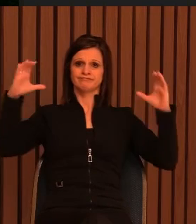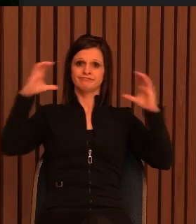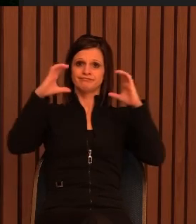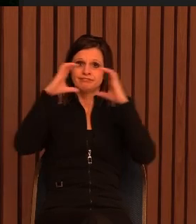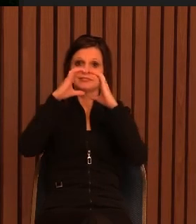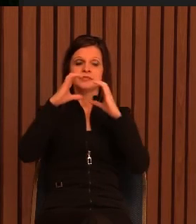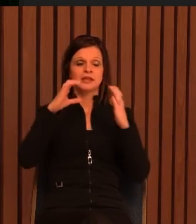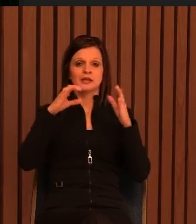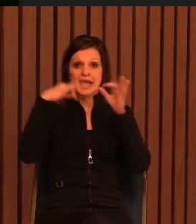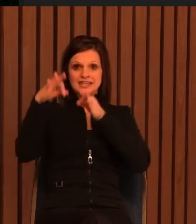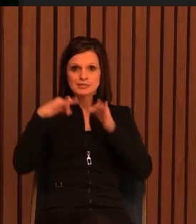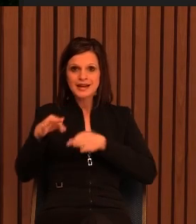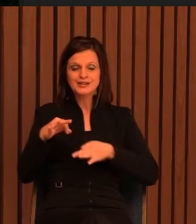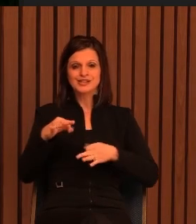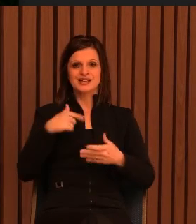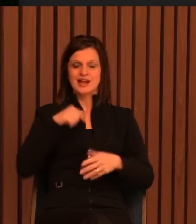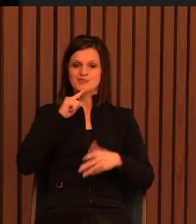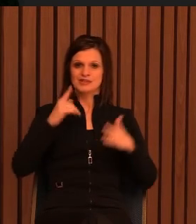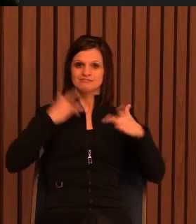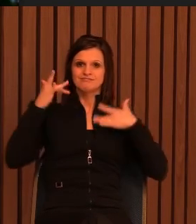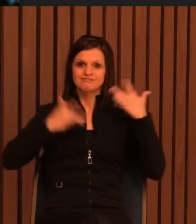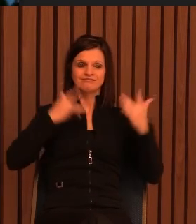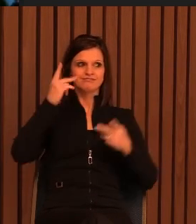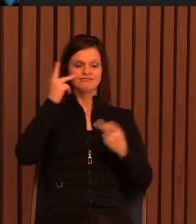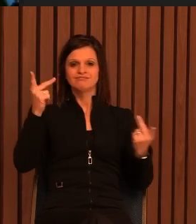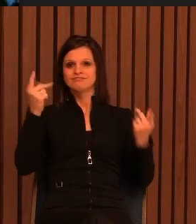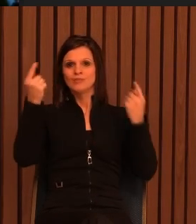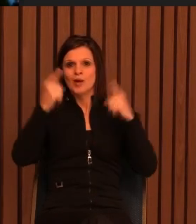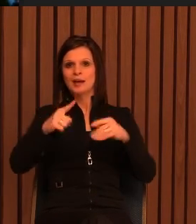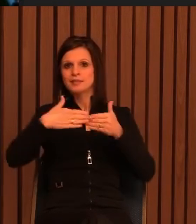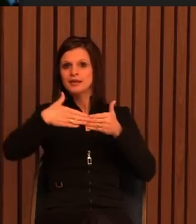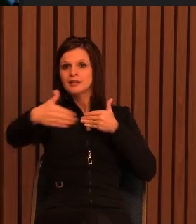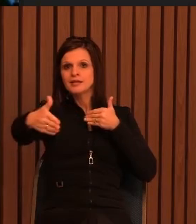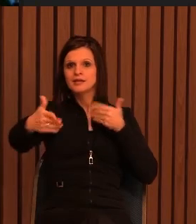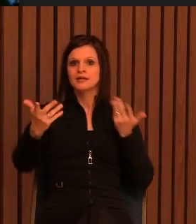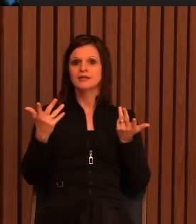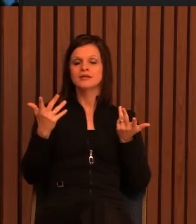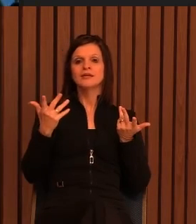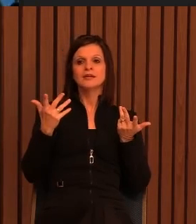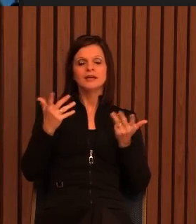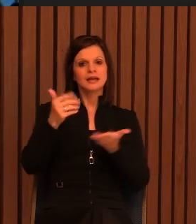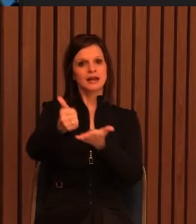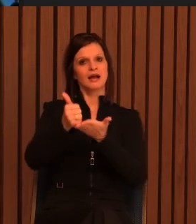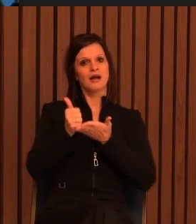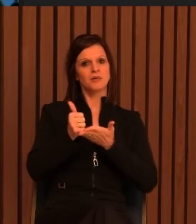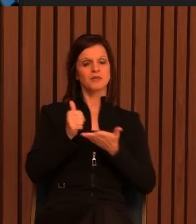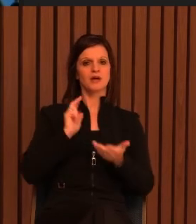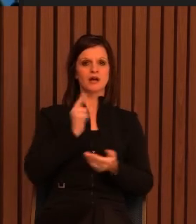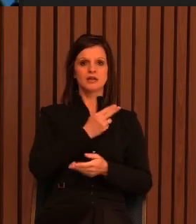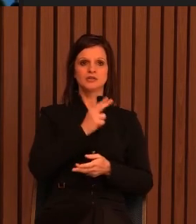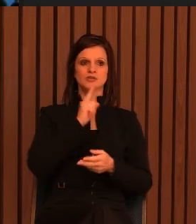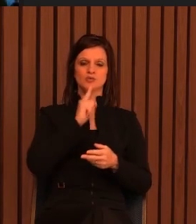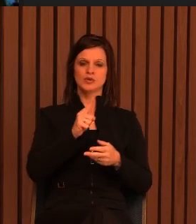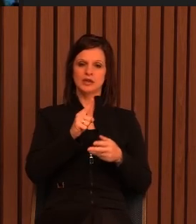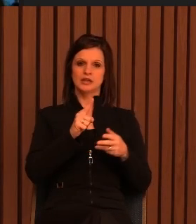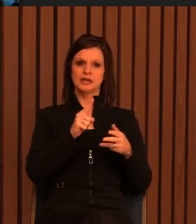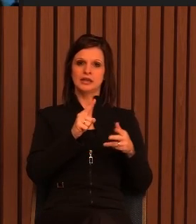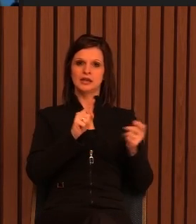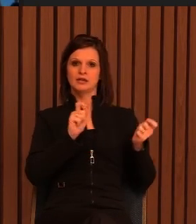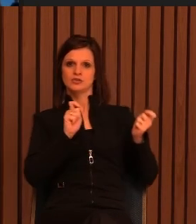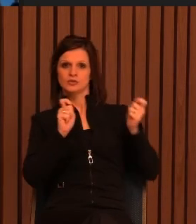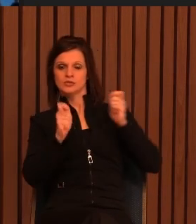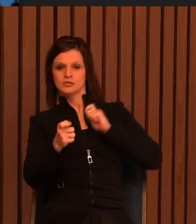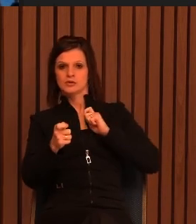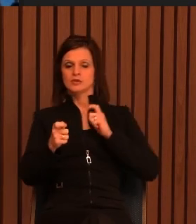to see where this work takes us and to really, help us move into this United We Learn